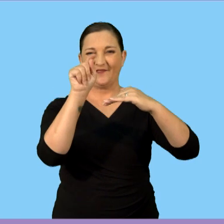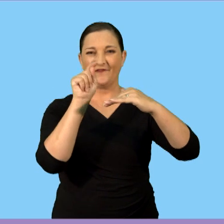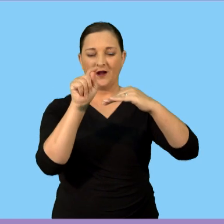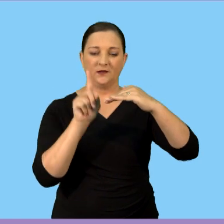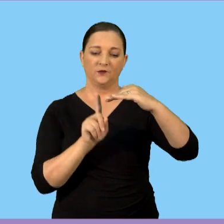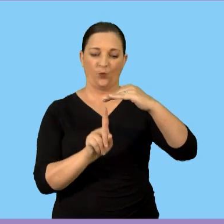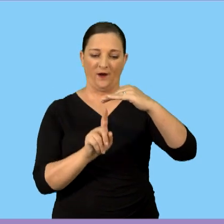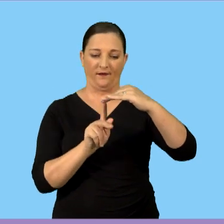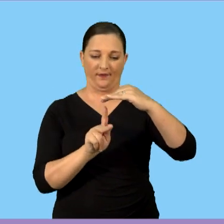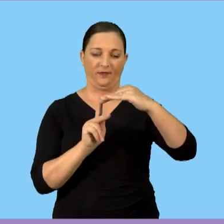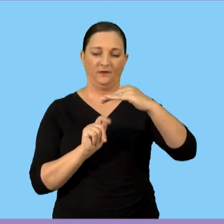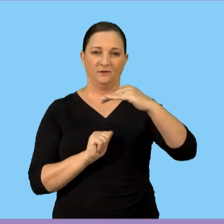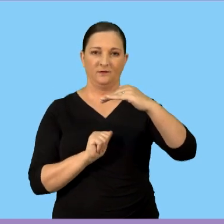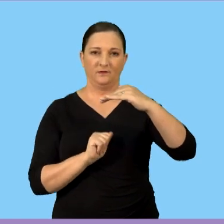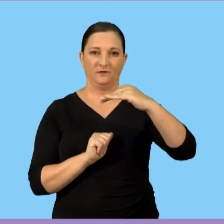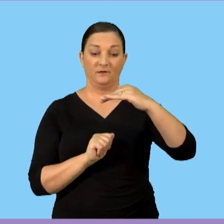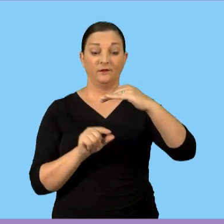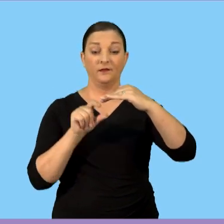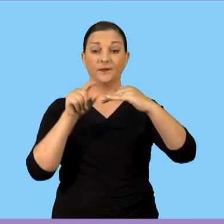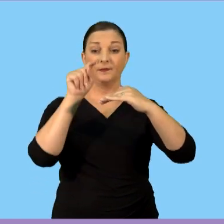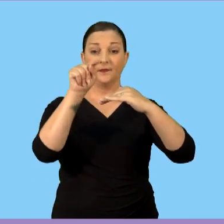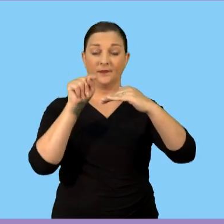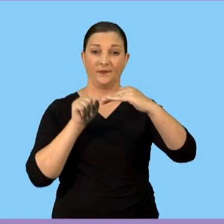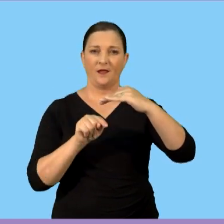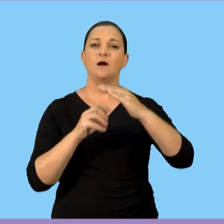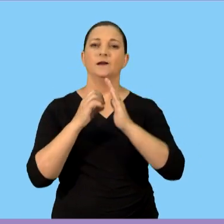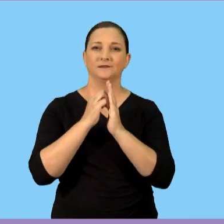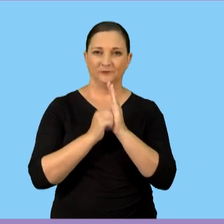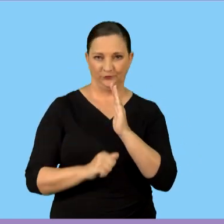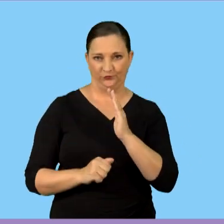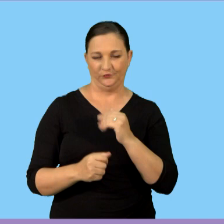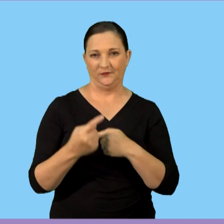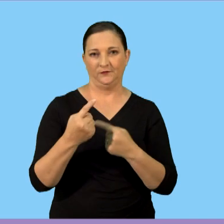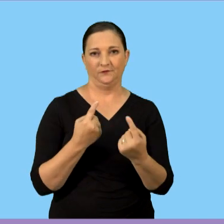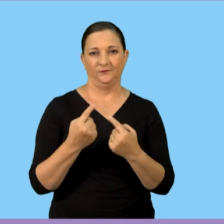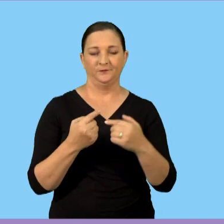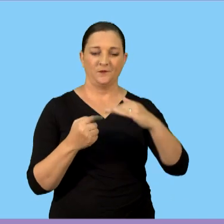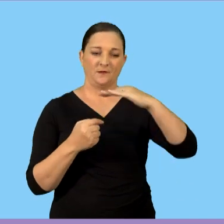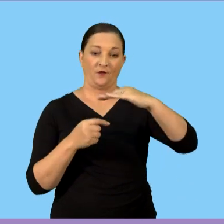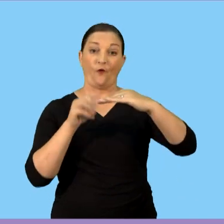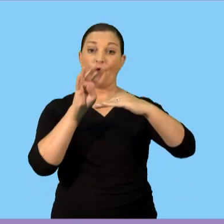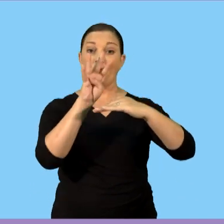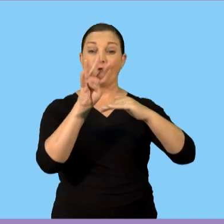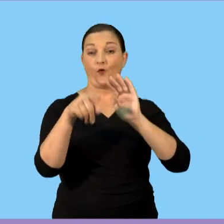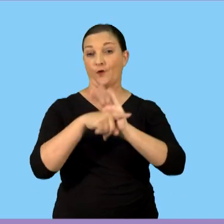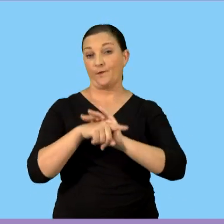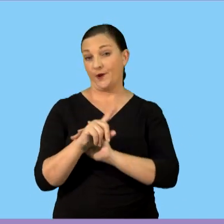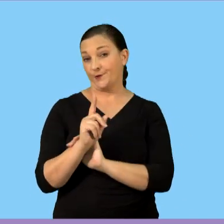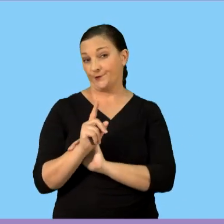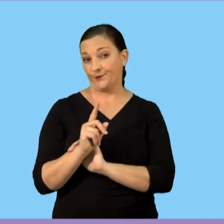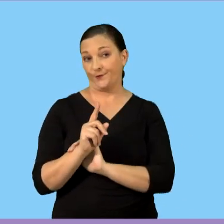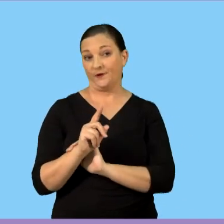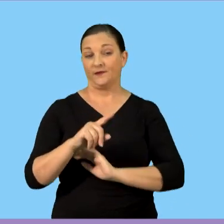divided by k exponent 1. What is going to happen to those exponents? I am going to subtract them. So that is going to be